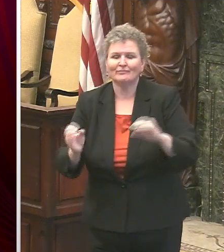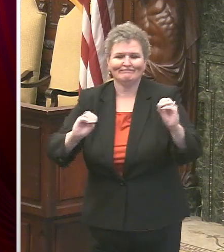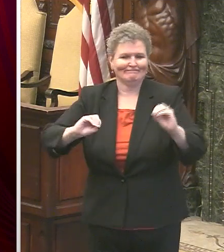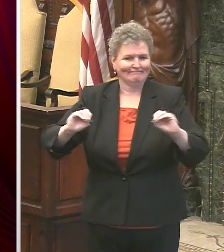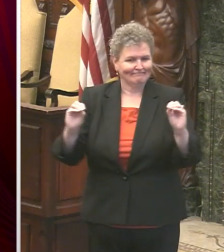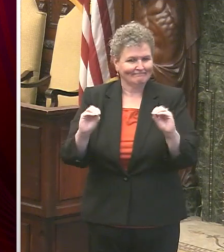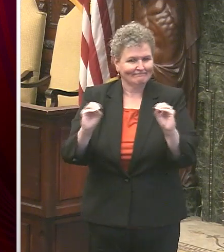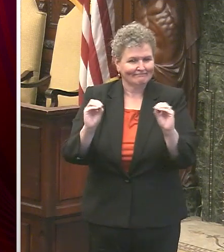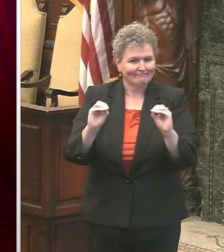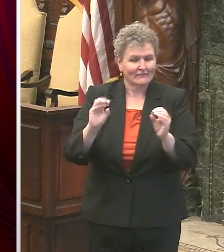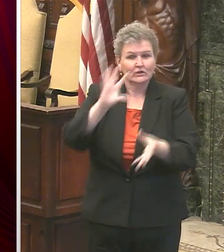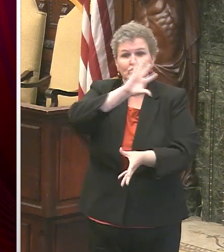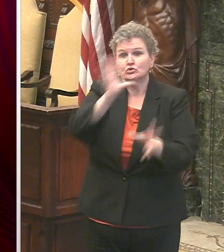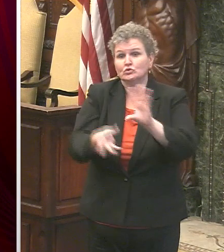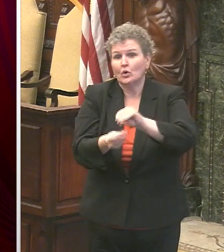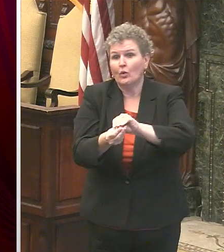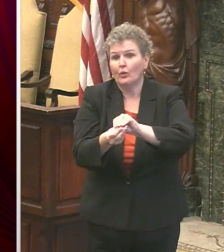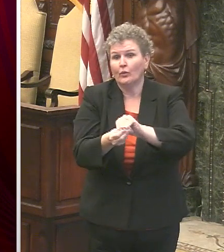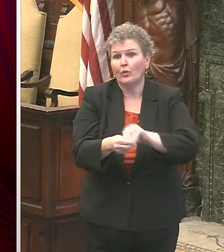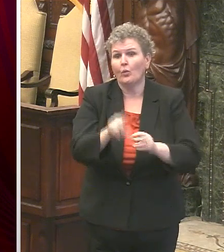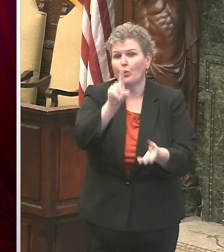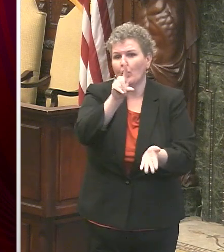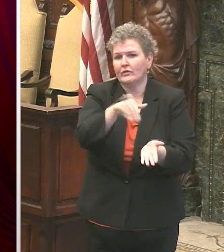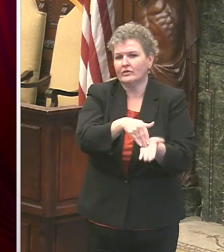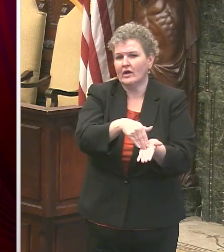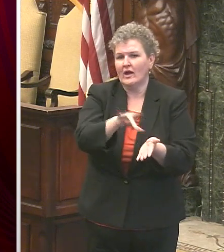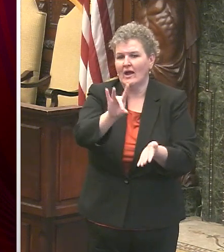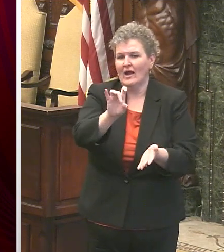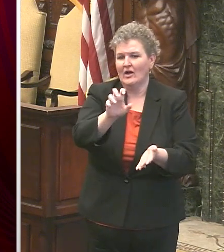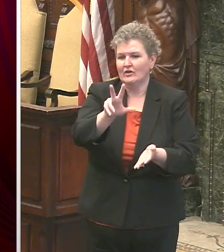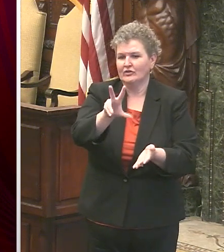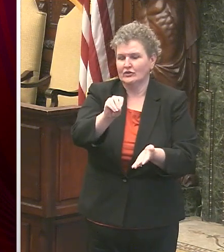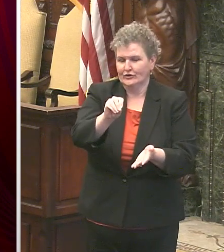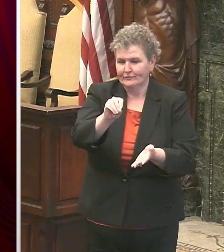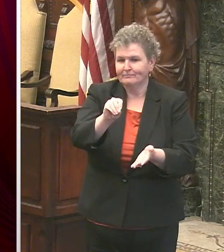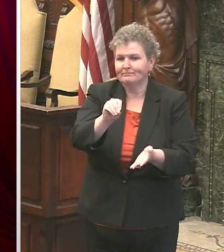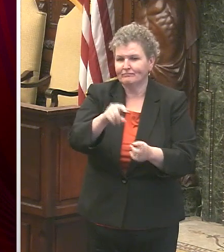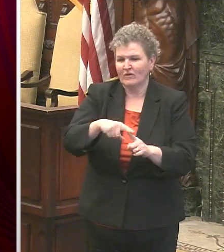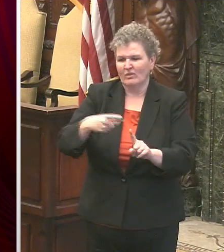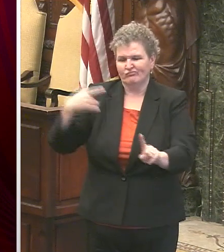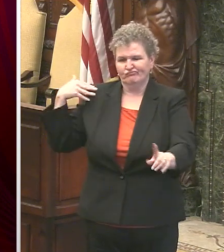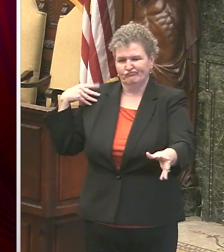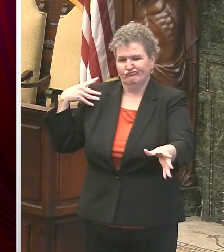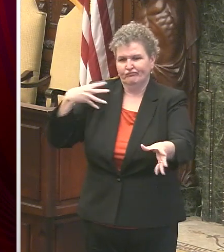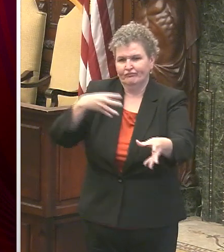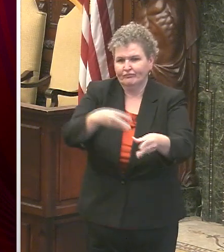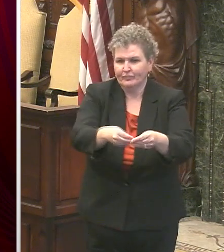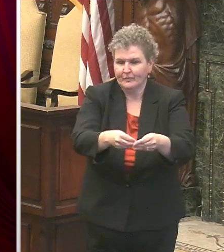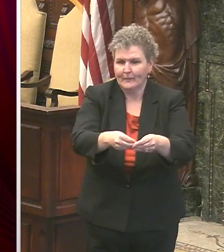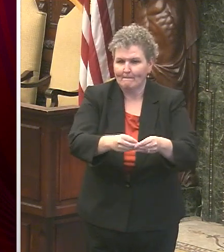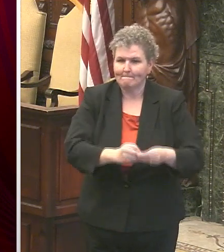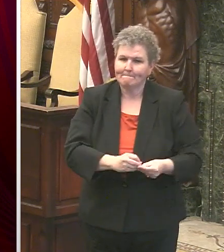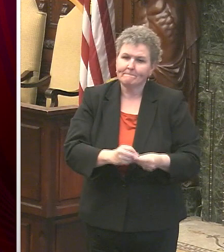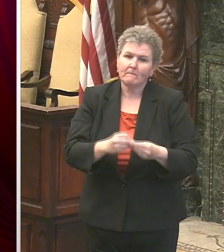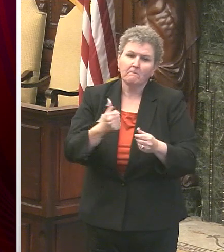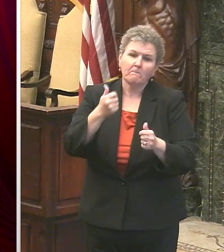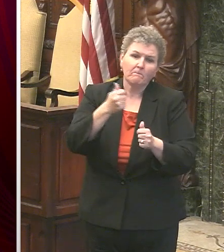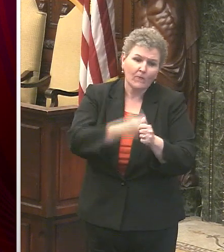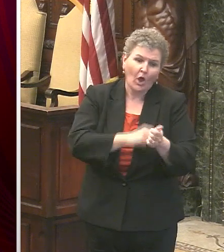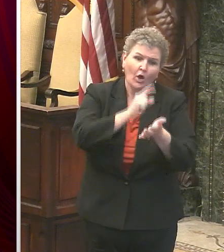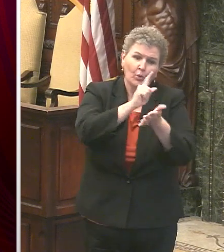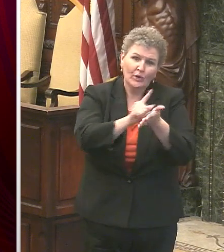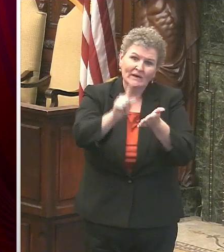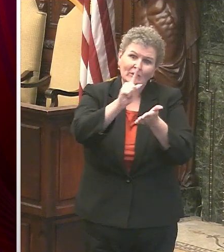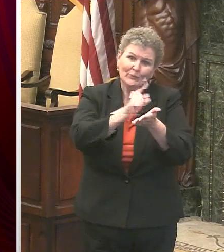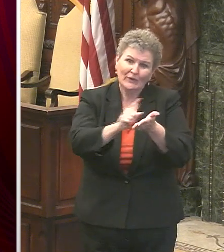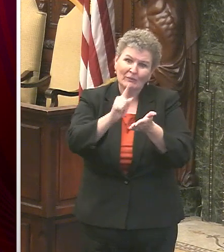epidemic is 1,830. We're averaging about 15 deaths per week, and the information on deaths tends to come in batches, so we would expect to hear about